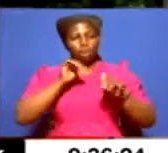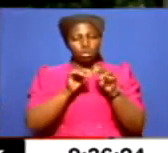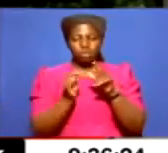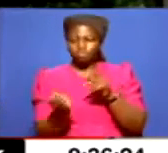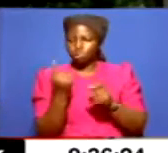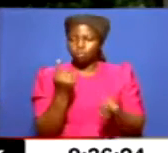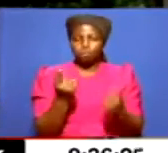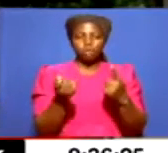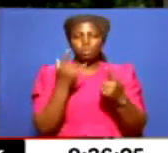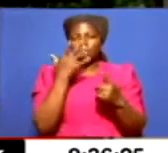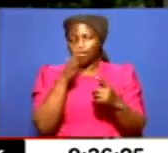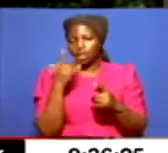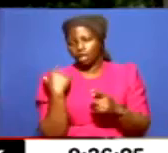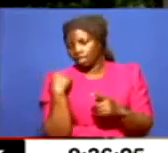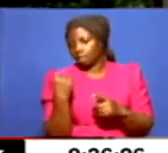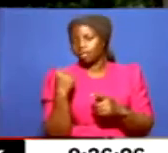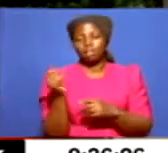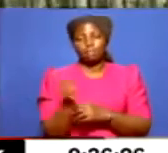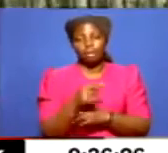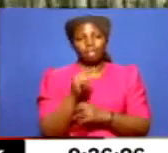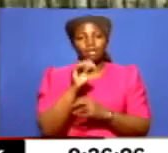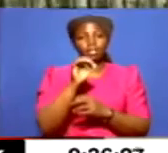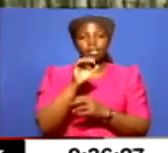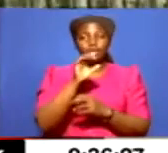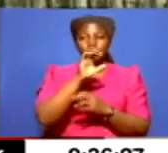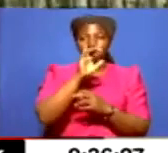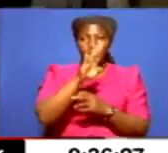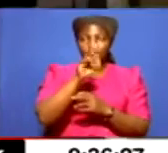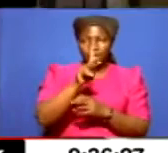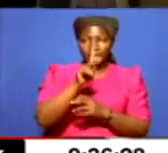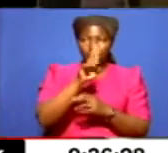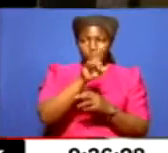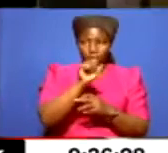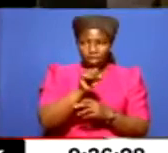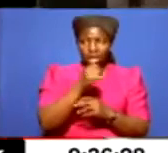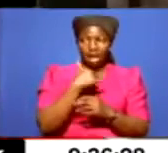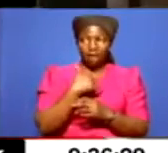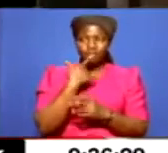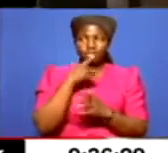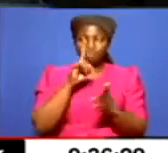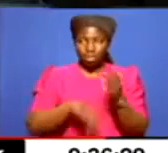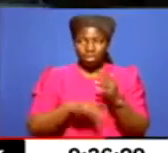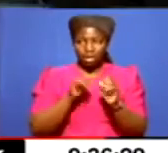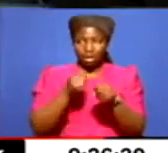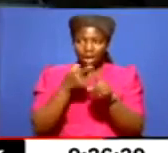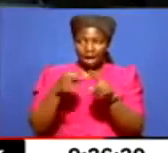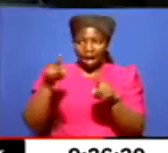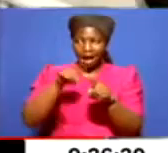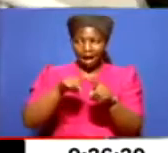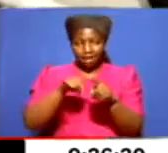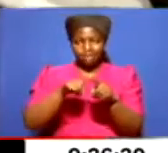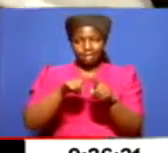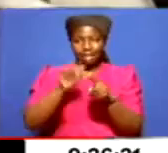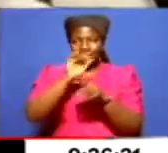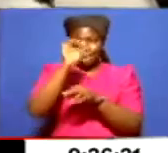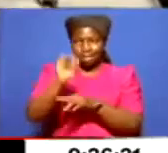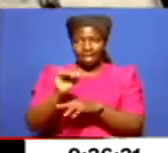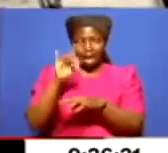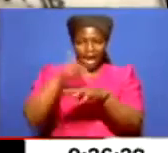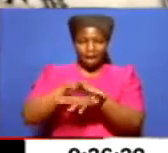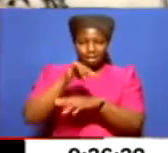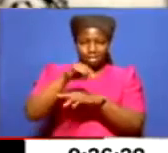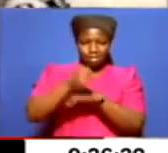The U.S. Central Bank has hinted it could increase the benchmark interest rate as early as March this year, and